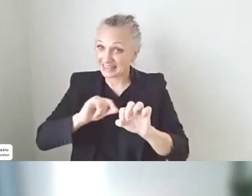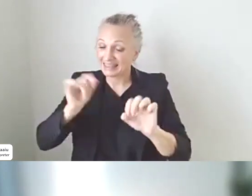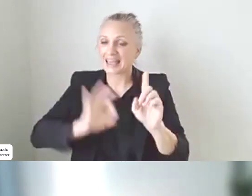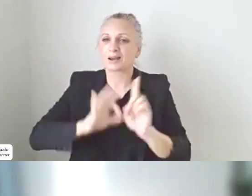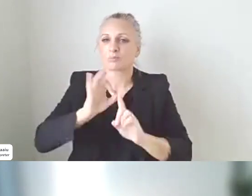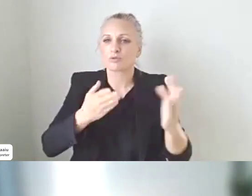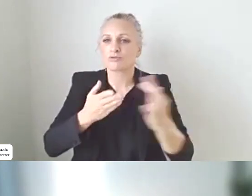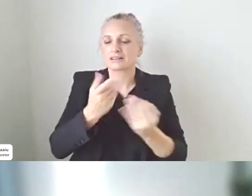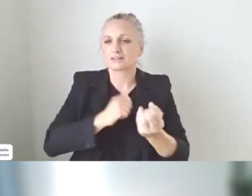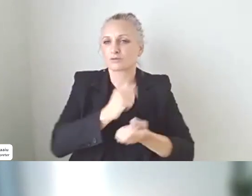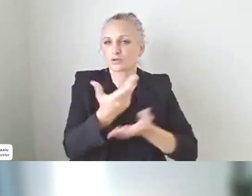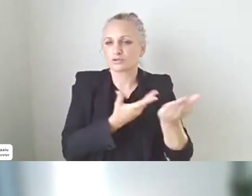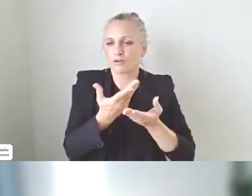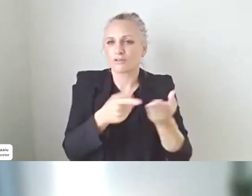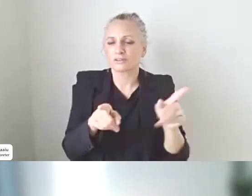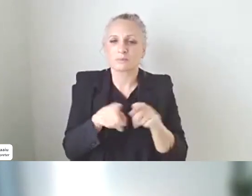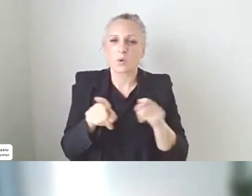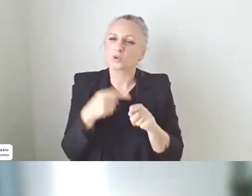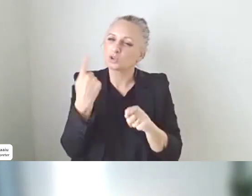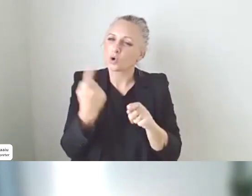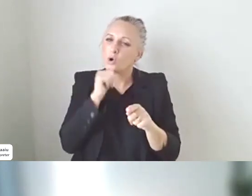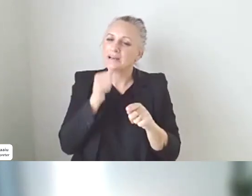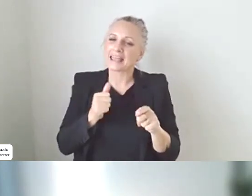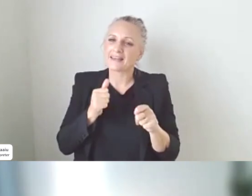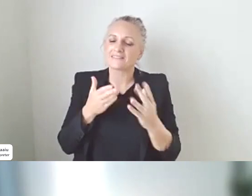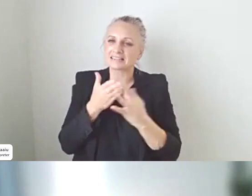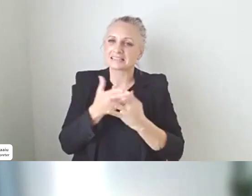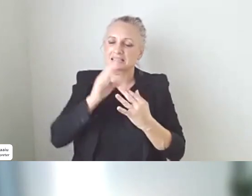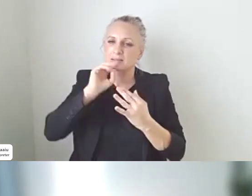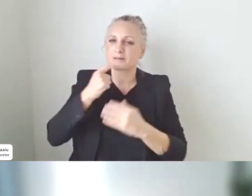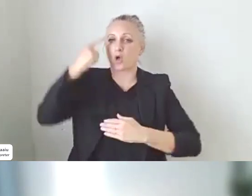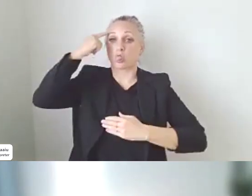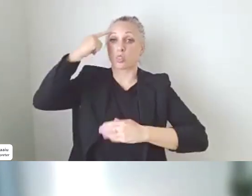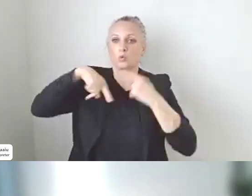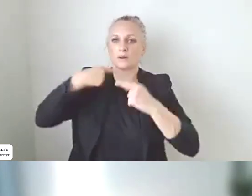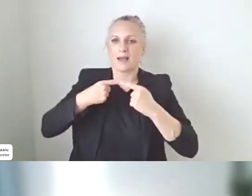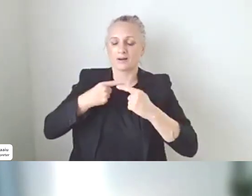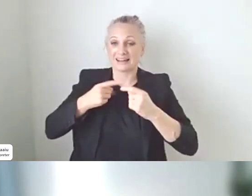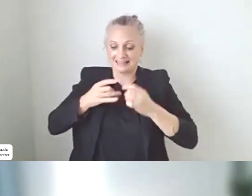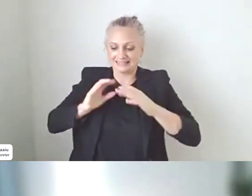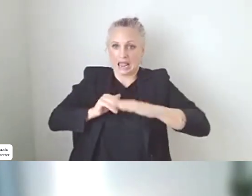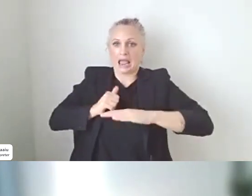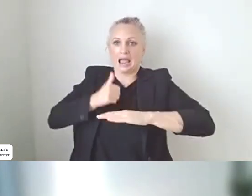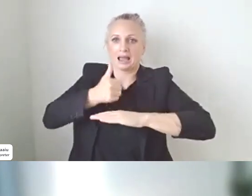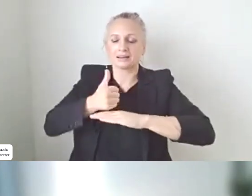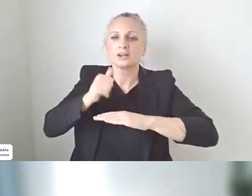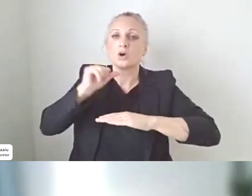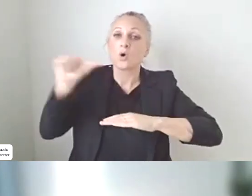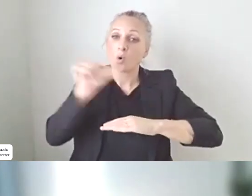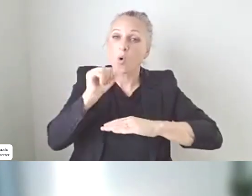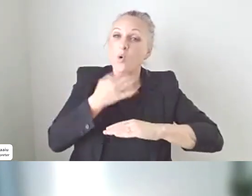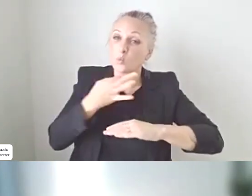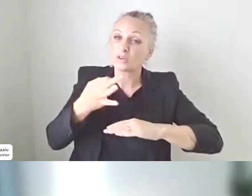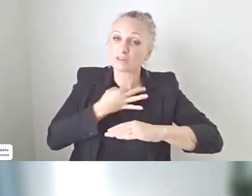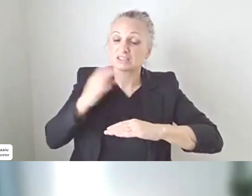service, but that's only if accessibility is built in the first place. Otherwise, as has been said, we risk creating just